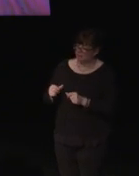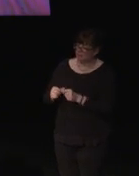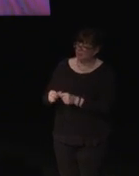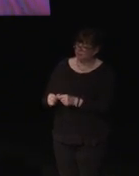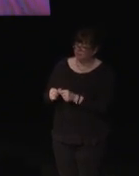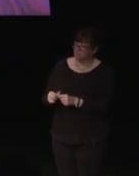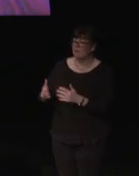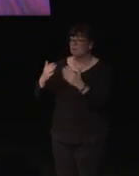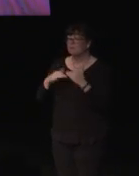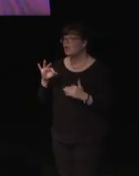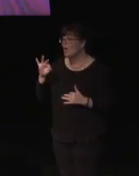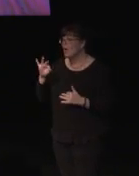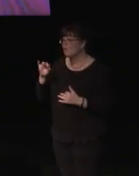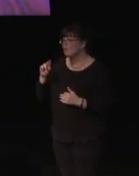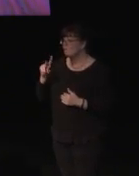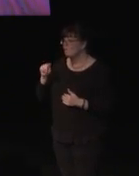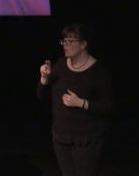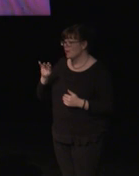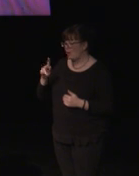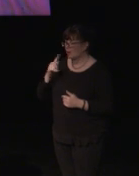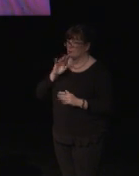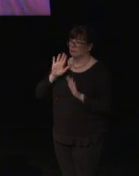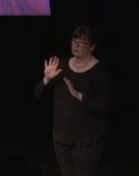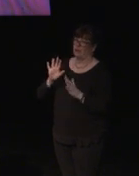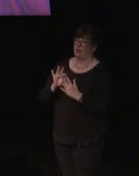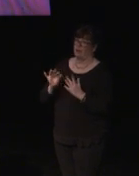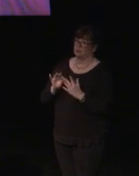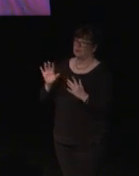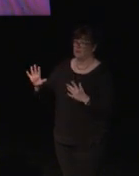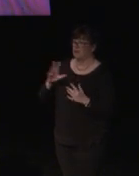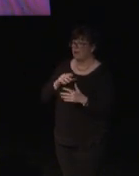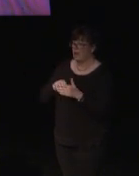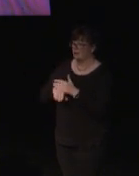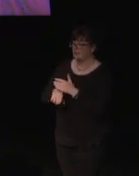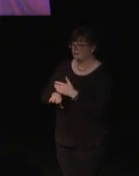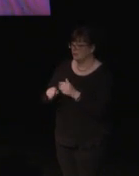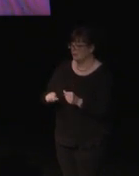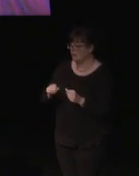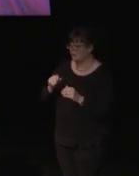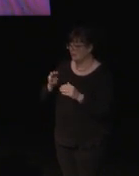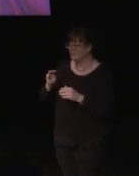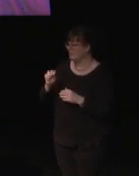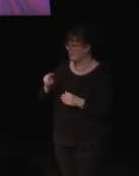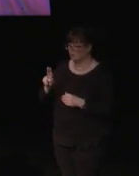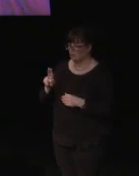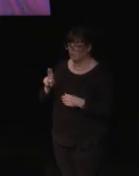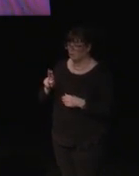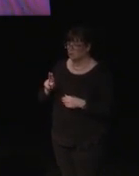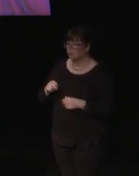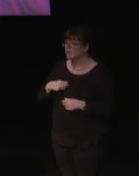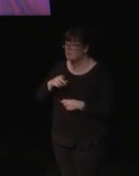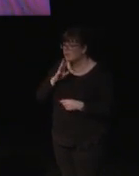Fortnite has some great options in their accessibility menu. I'm not gonna talk about any of these.